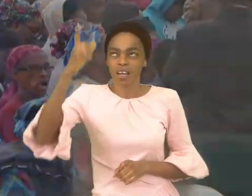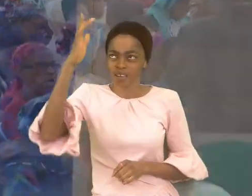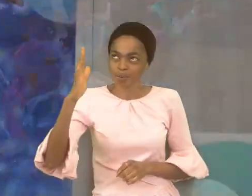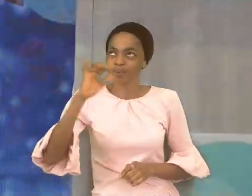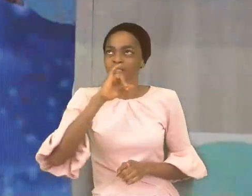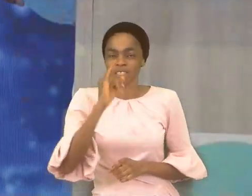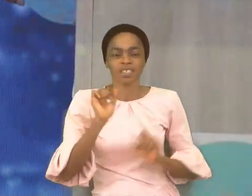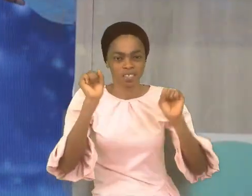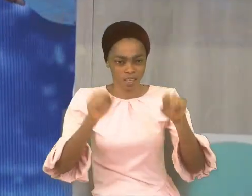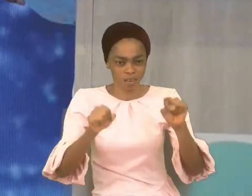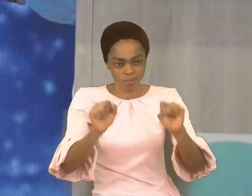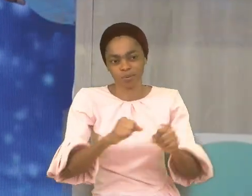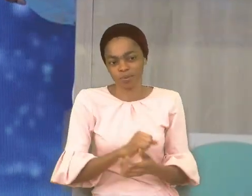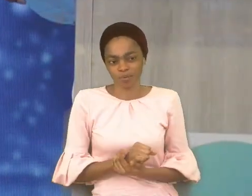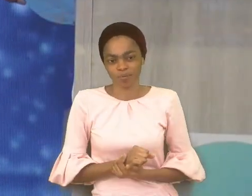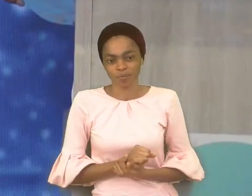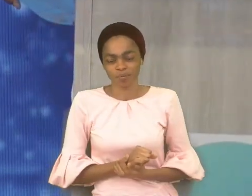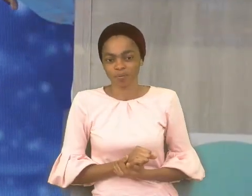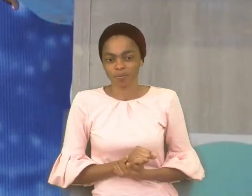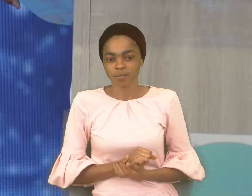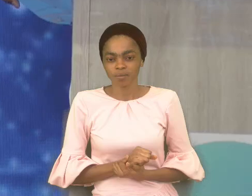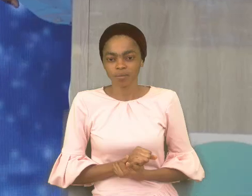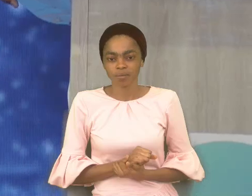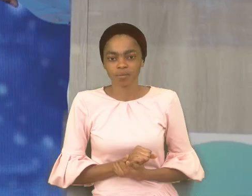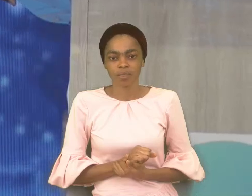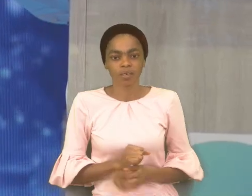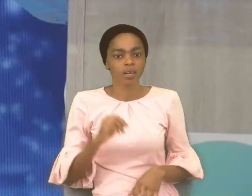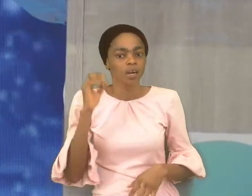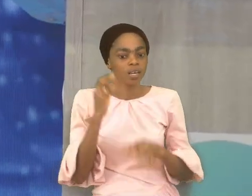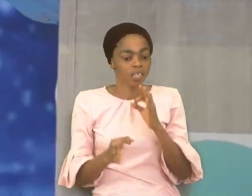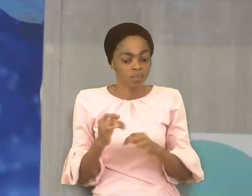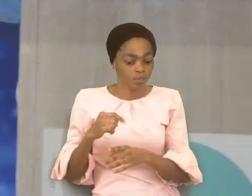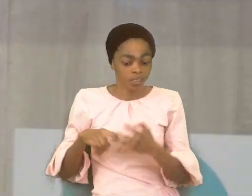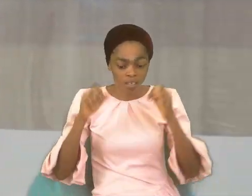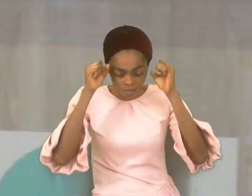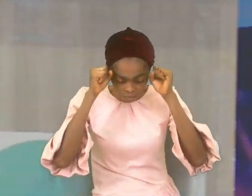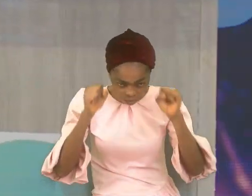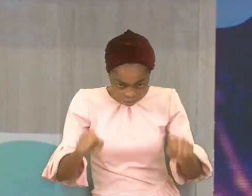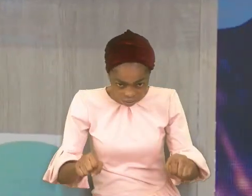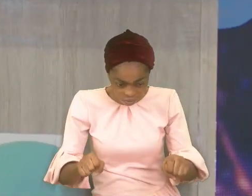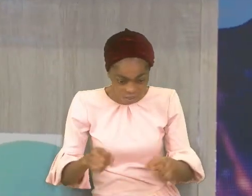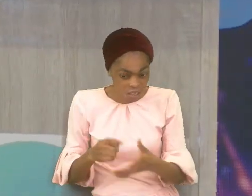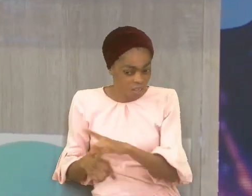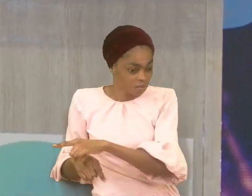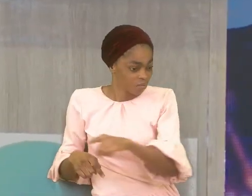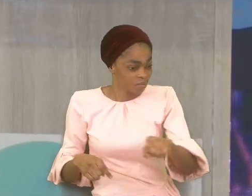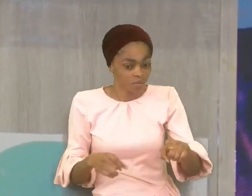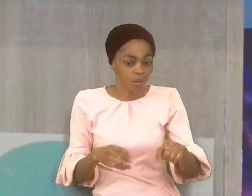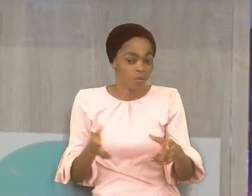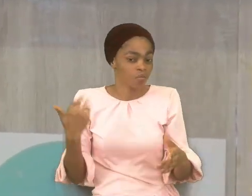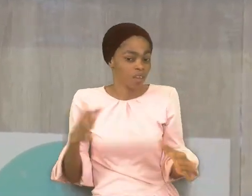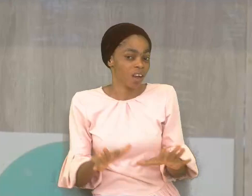they fell down, if they were fearful, if they were cowardly, if they